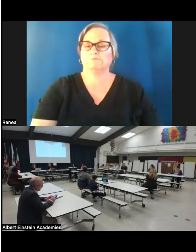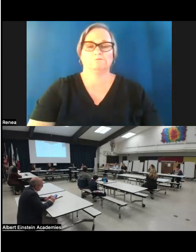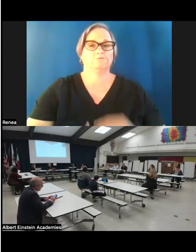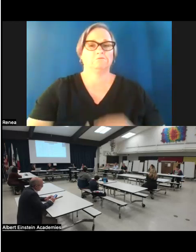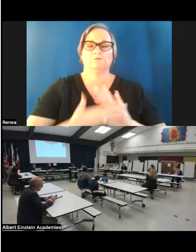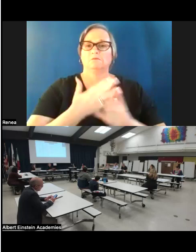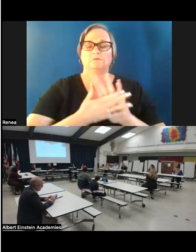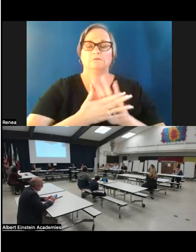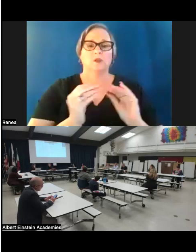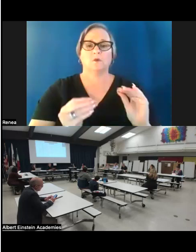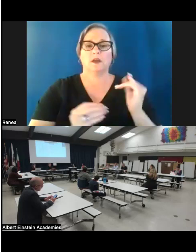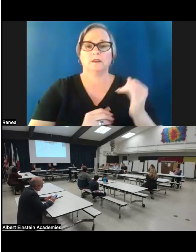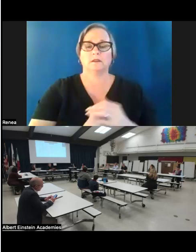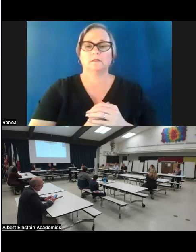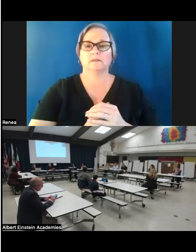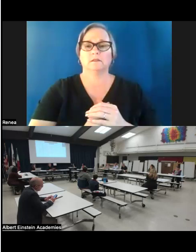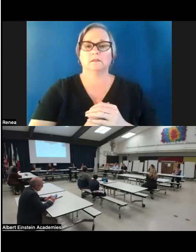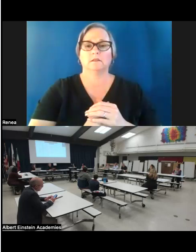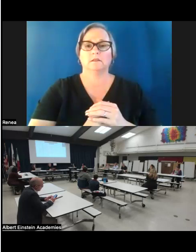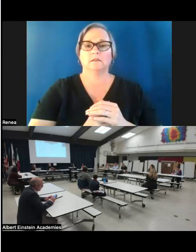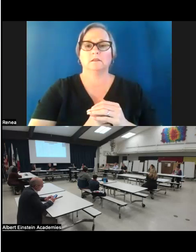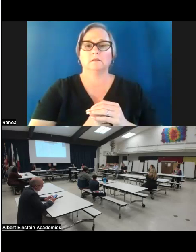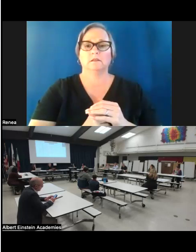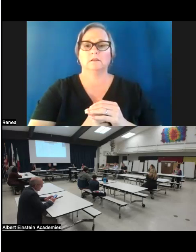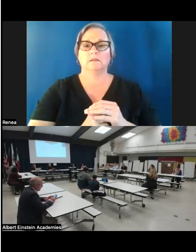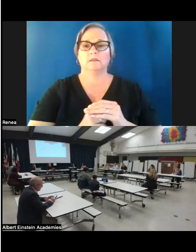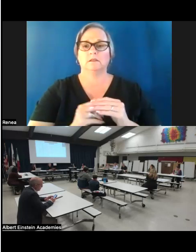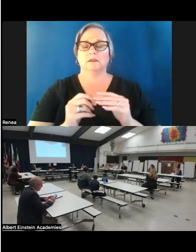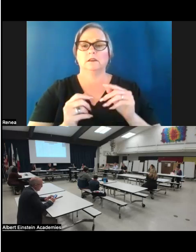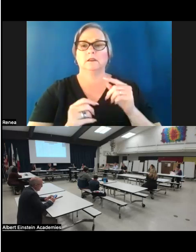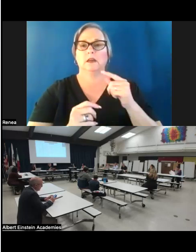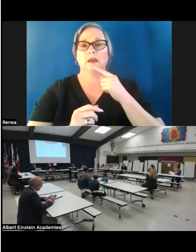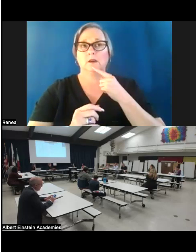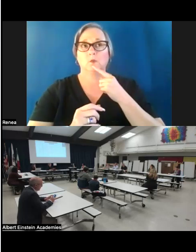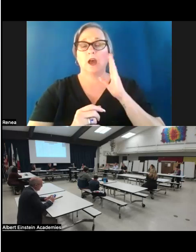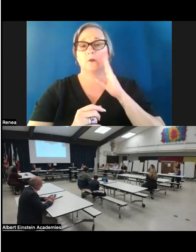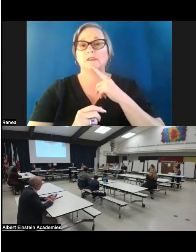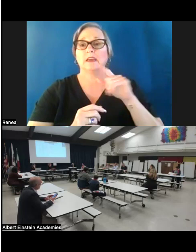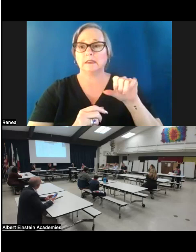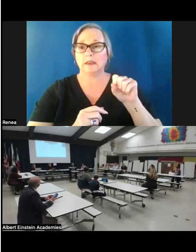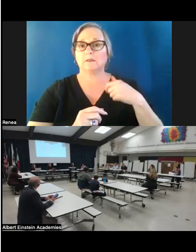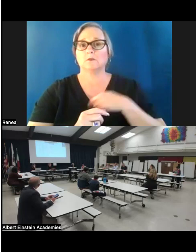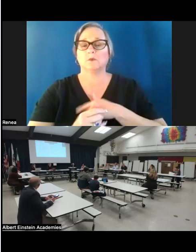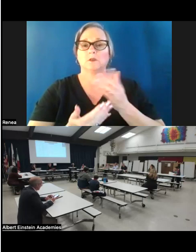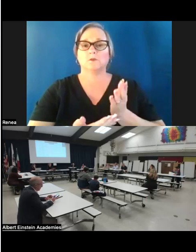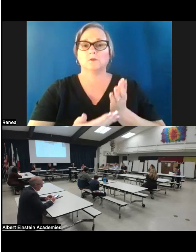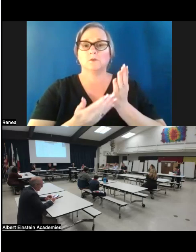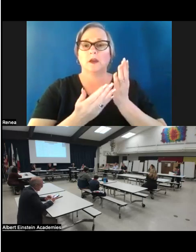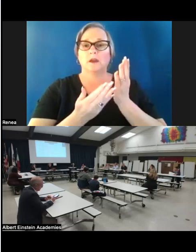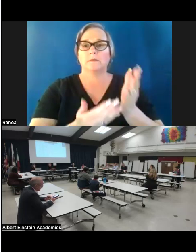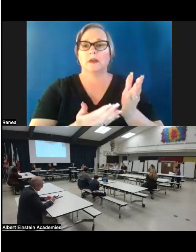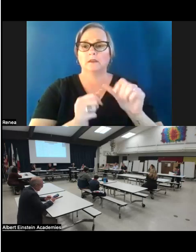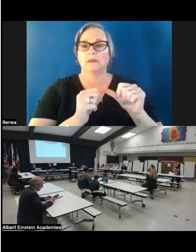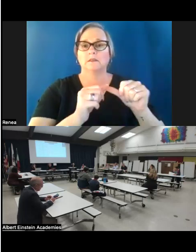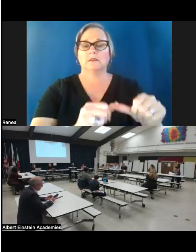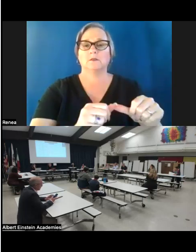yes, we recommend continuing this, or hey, we recommend some changing to that.